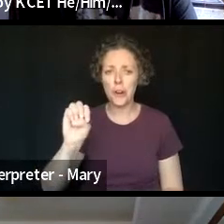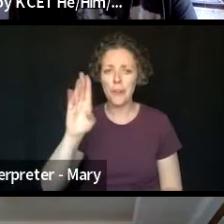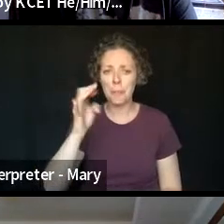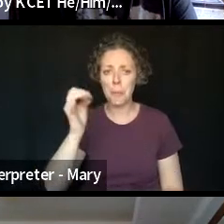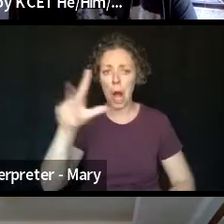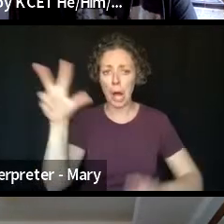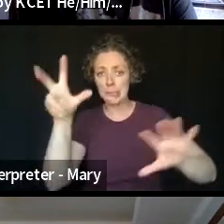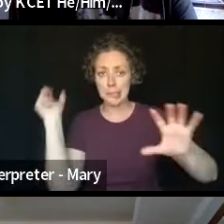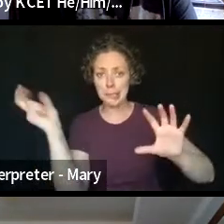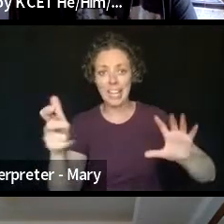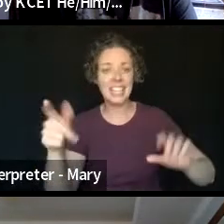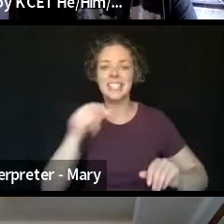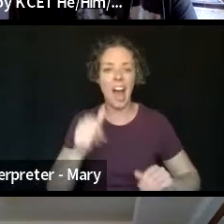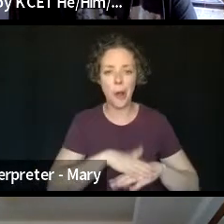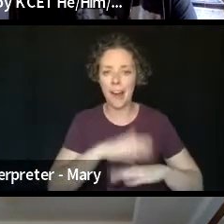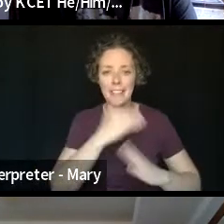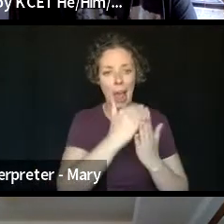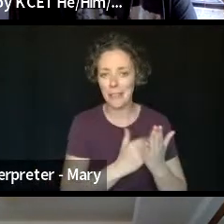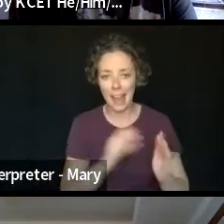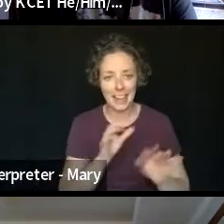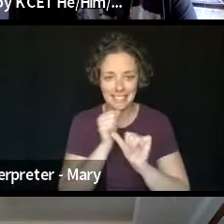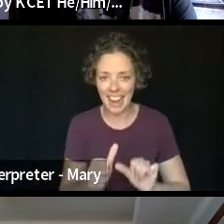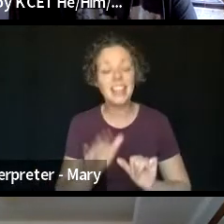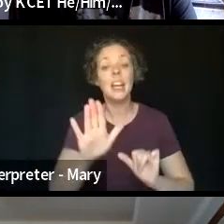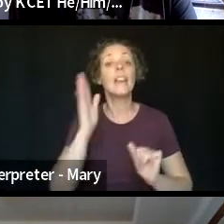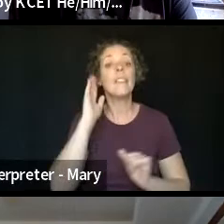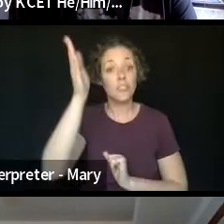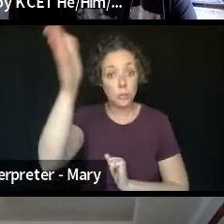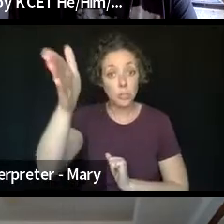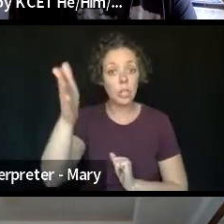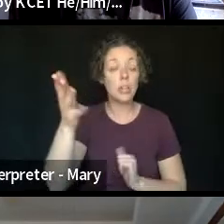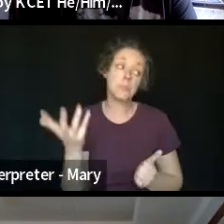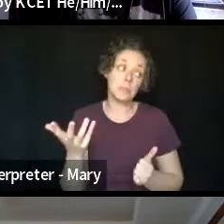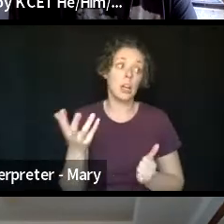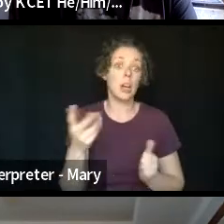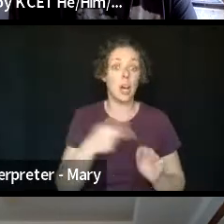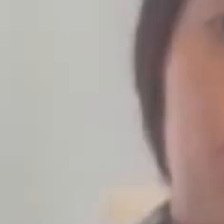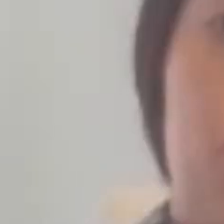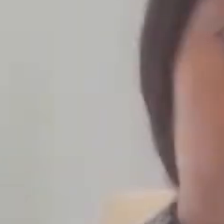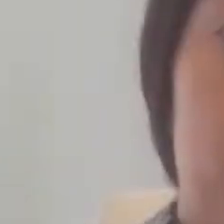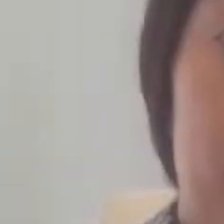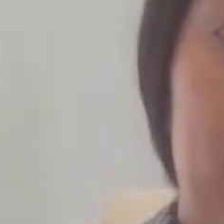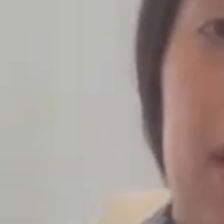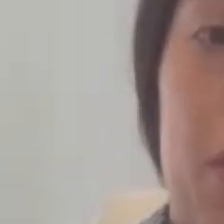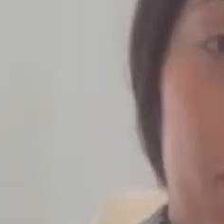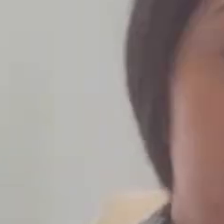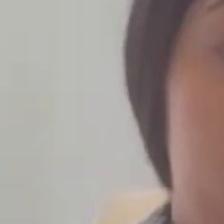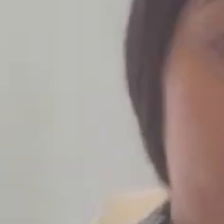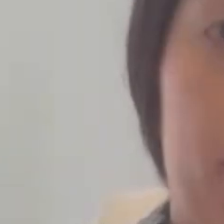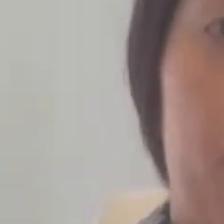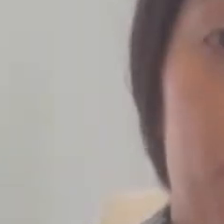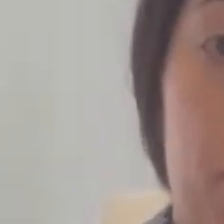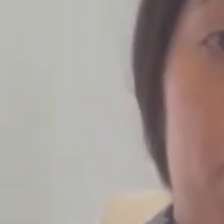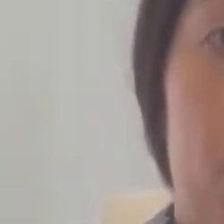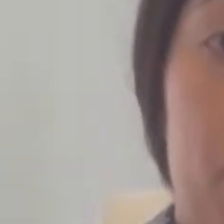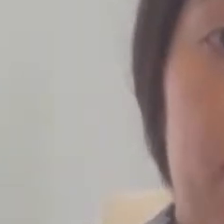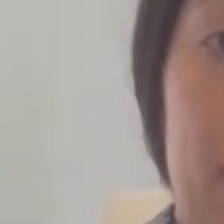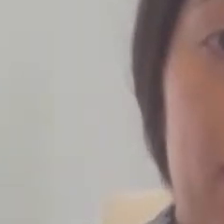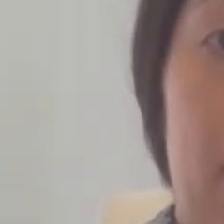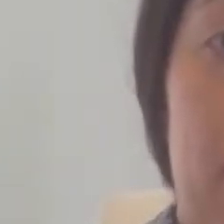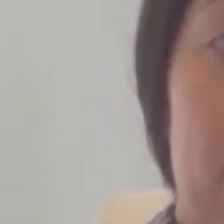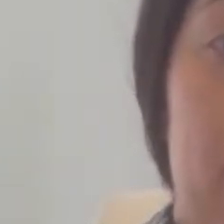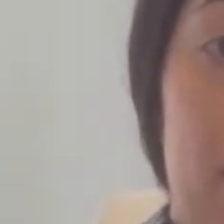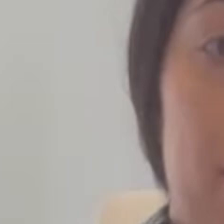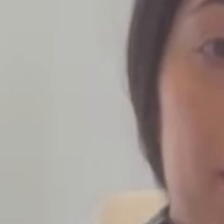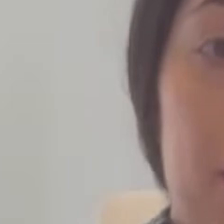But in the future, are there any of those programs that you think, if something like this happens again, this is who we should go to immediately, or this is a resource we should use